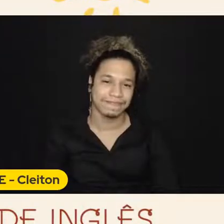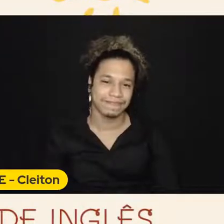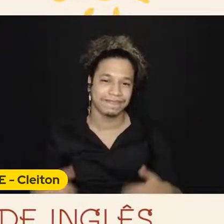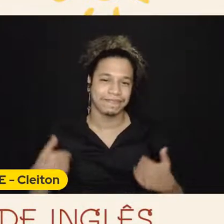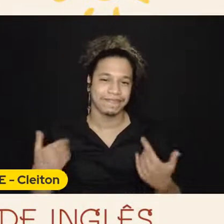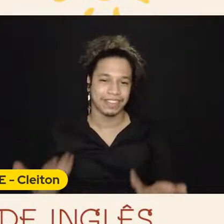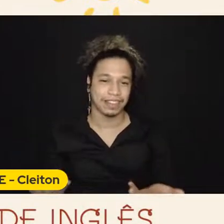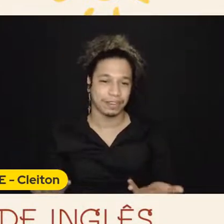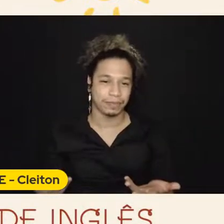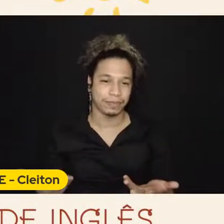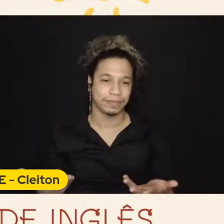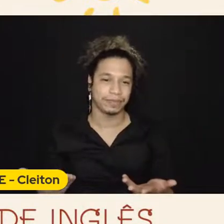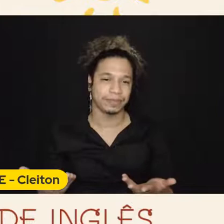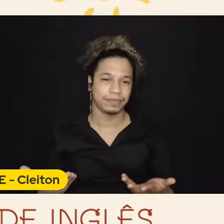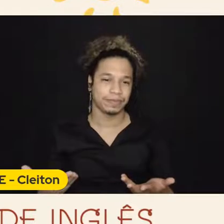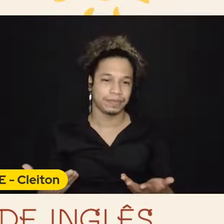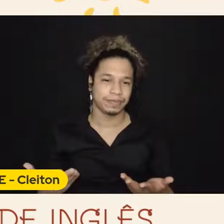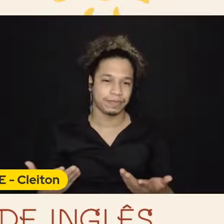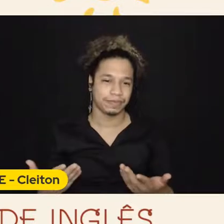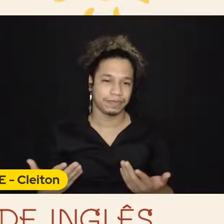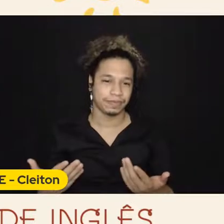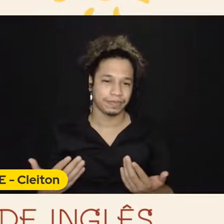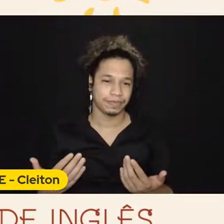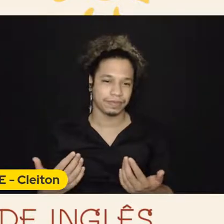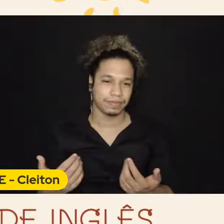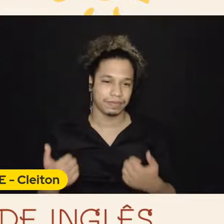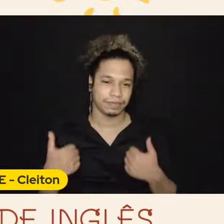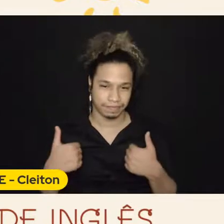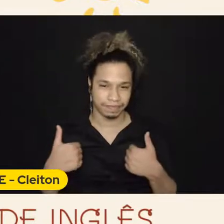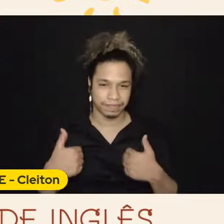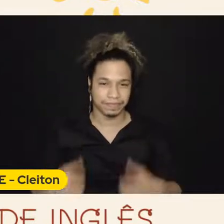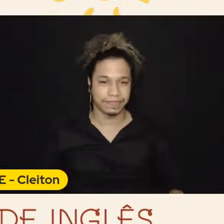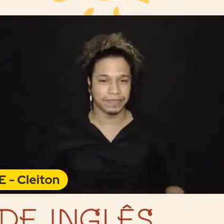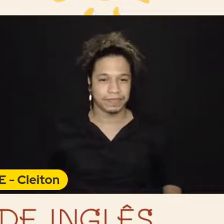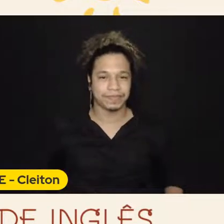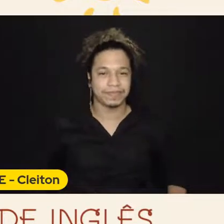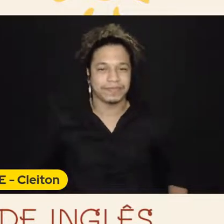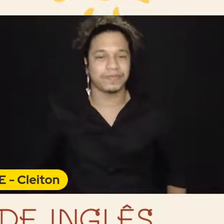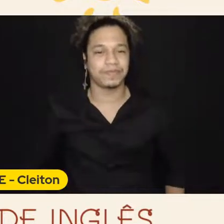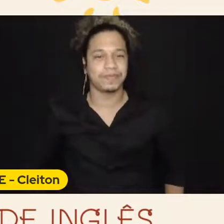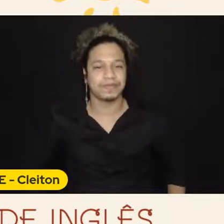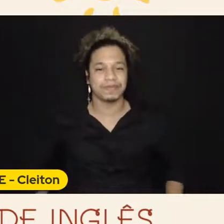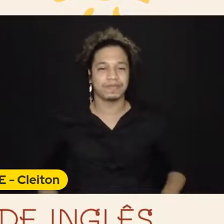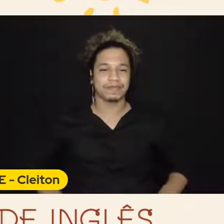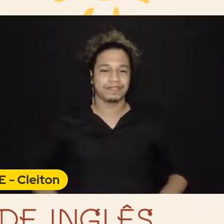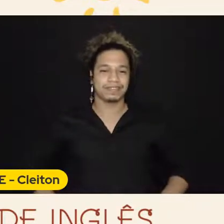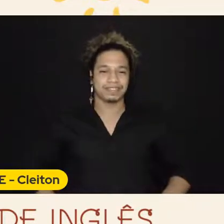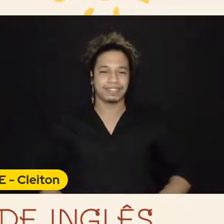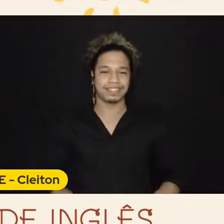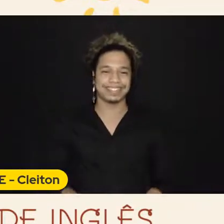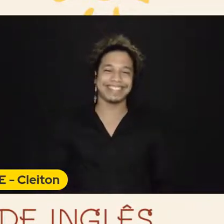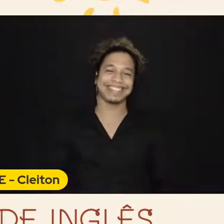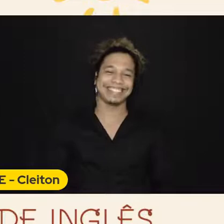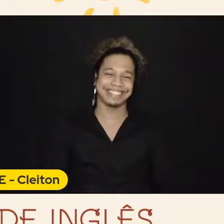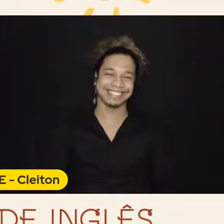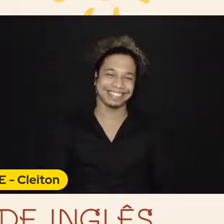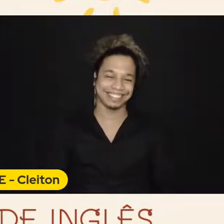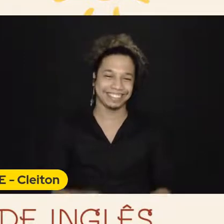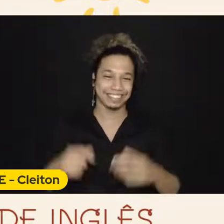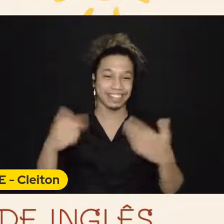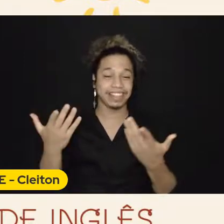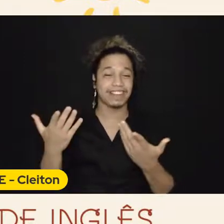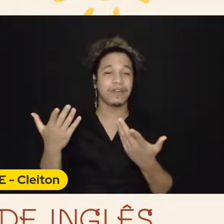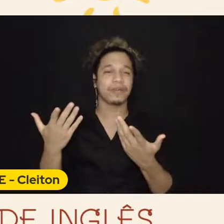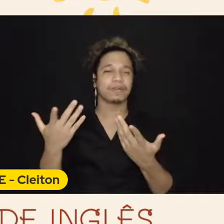So, here, Cleiton asked to come again. Cleiton, you are next man. To give her